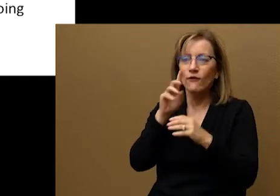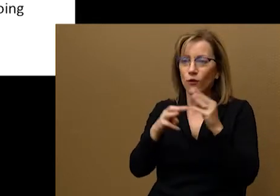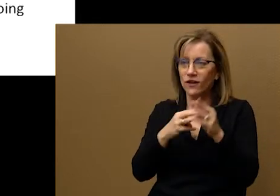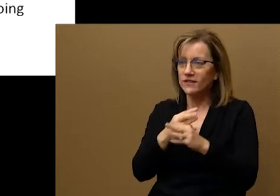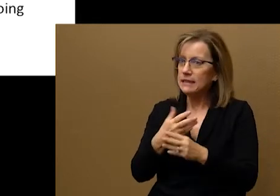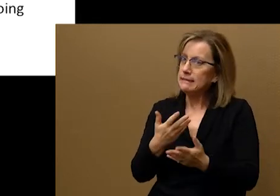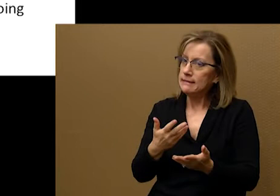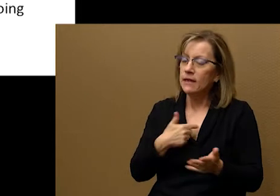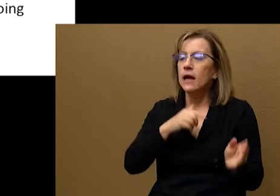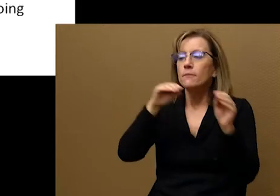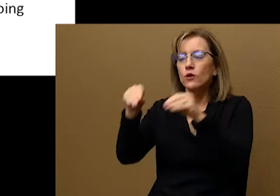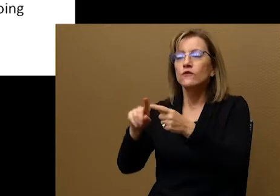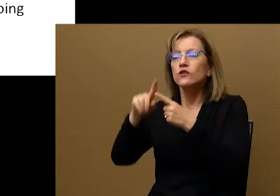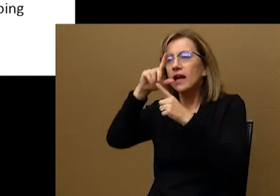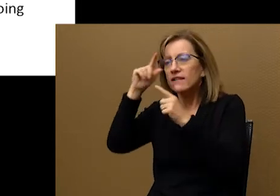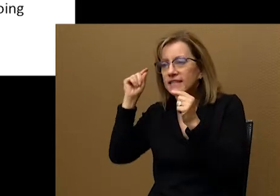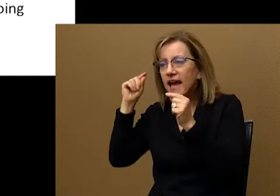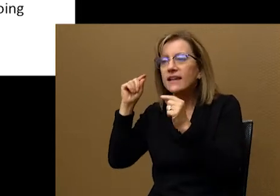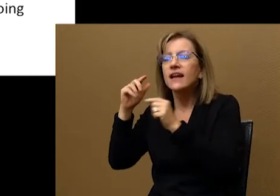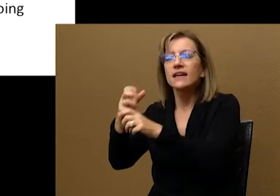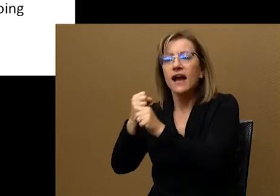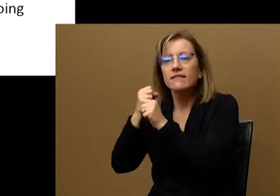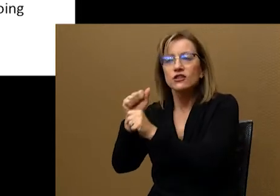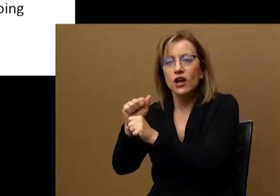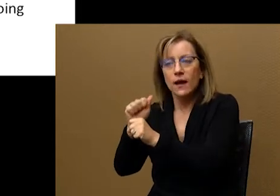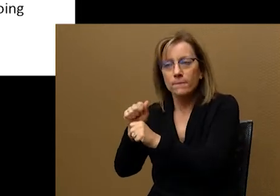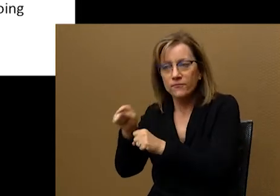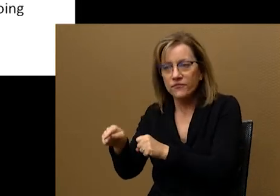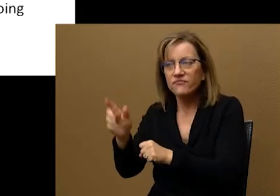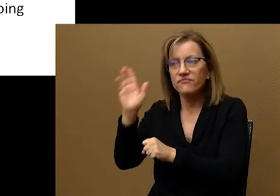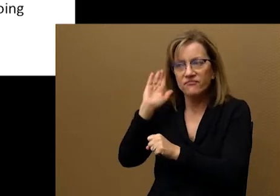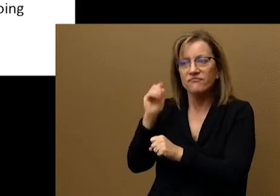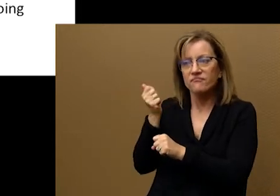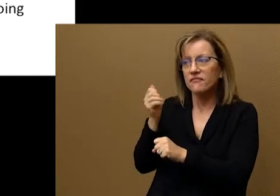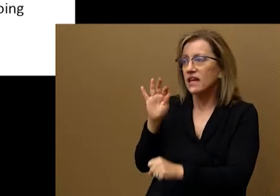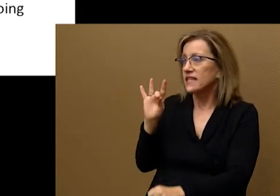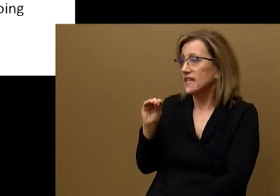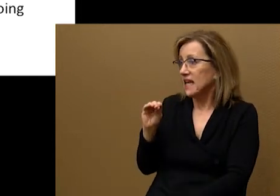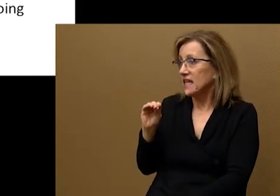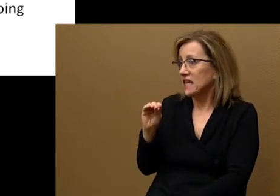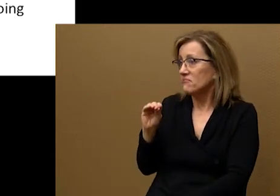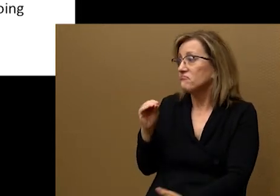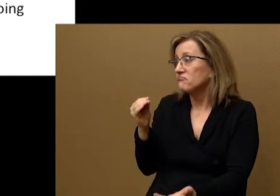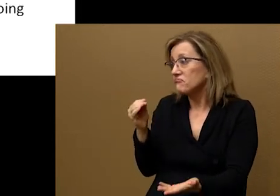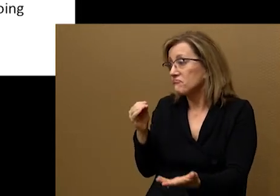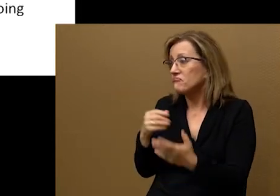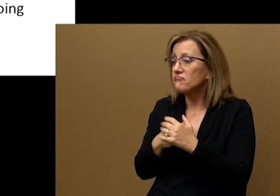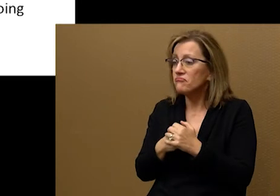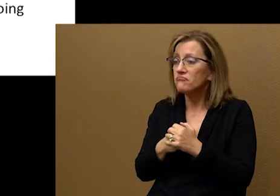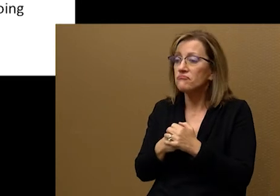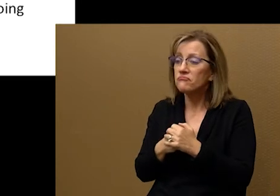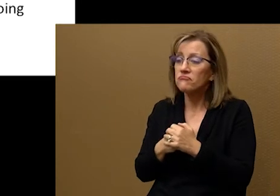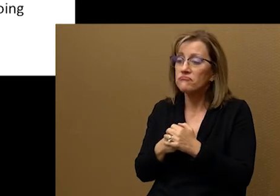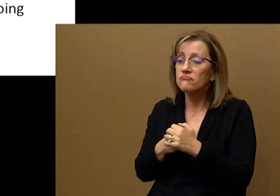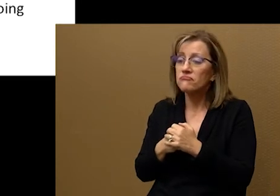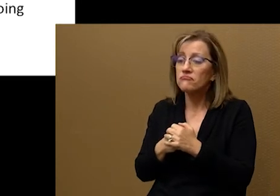So I moved to Gallaudet. I got a job there. At that time, 1980, well,